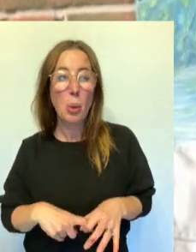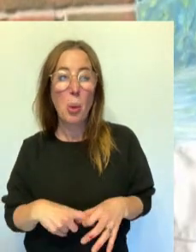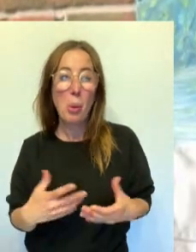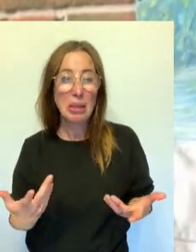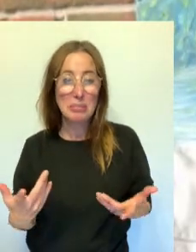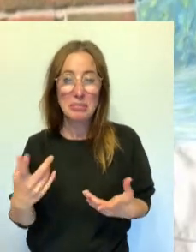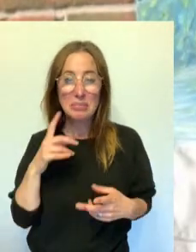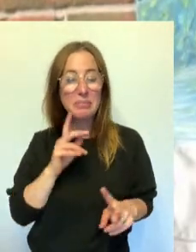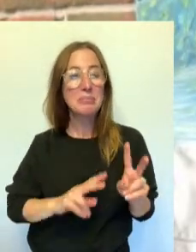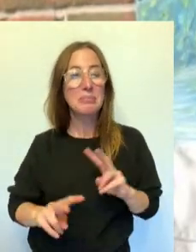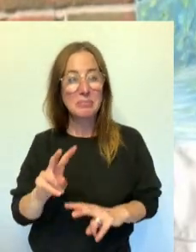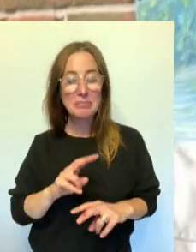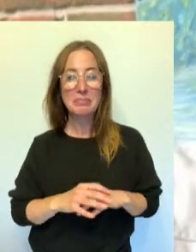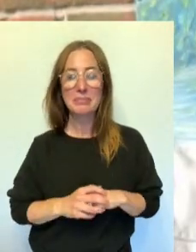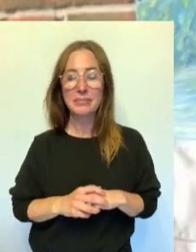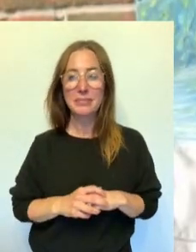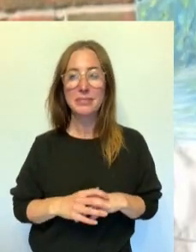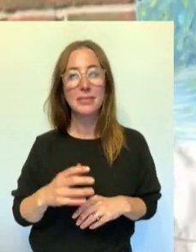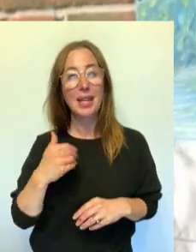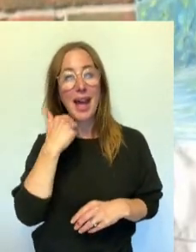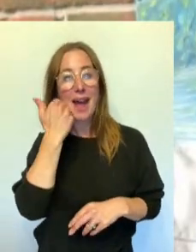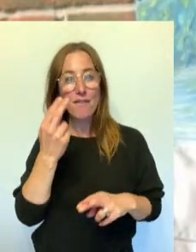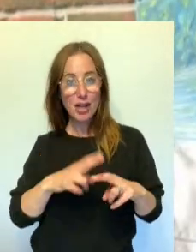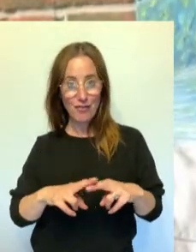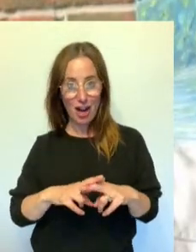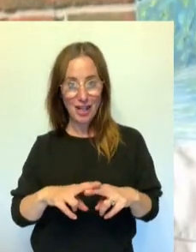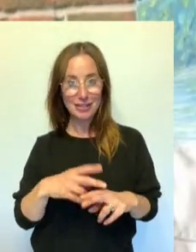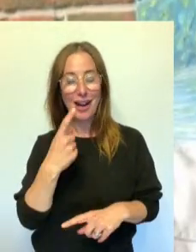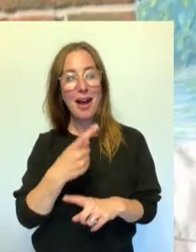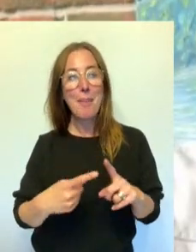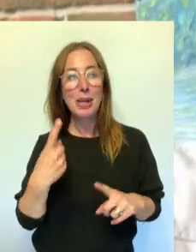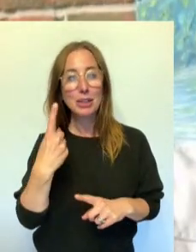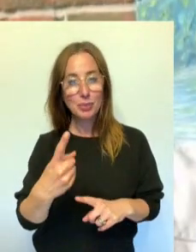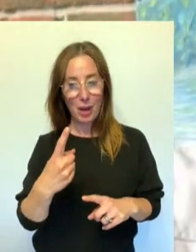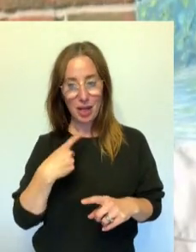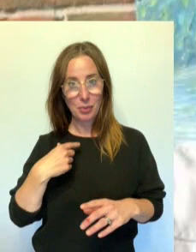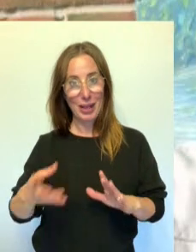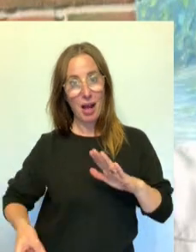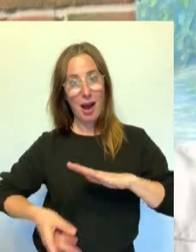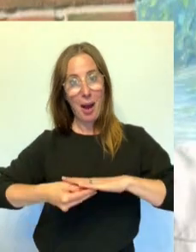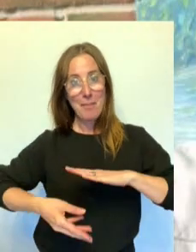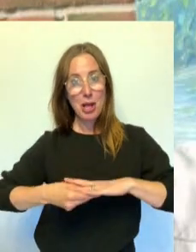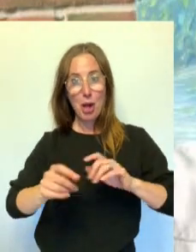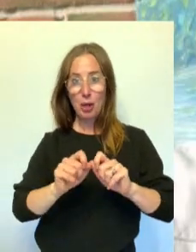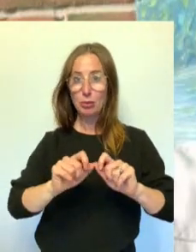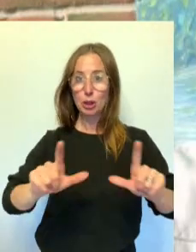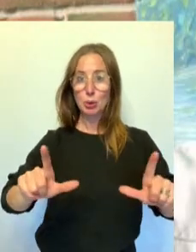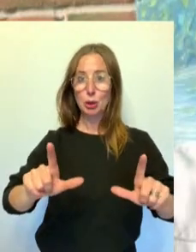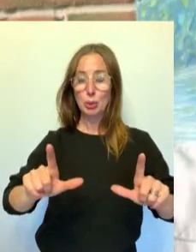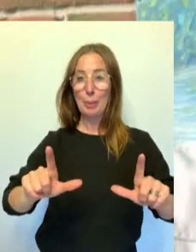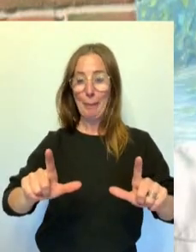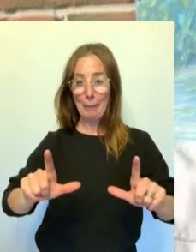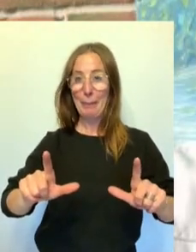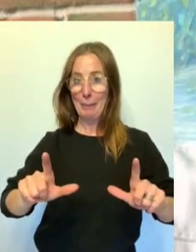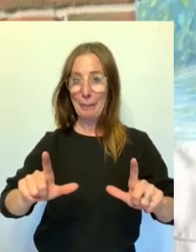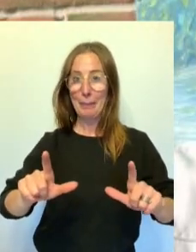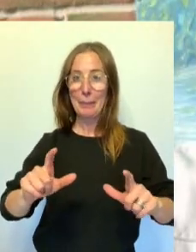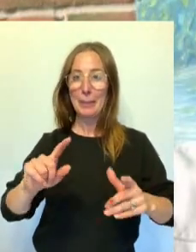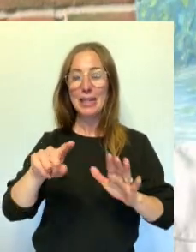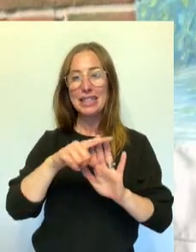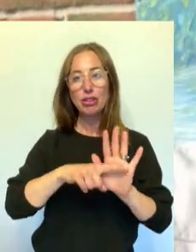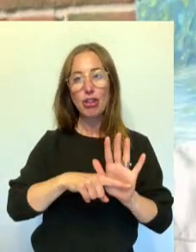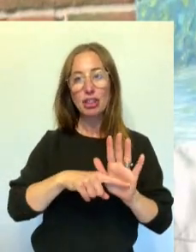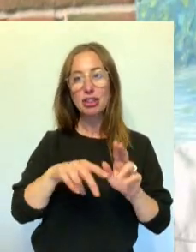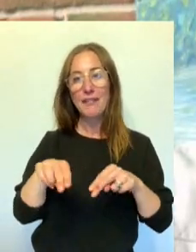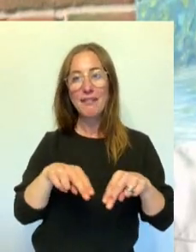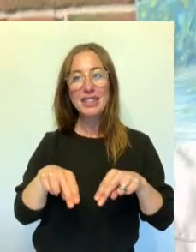every Friday at 1:30 a YouTube video, which will give you the instructions you need to take part for each activity each